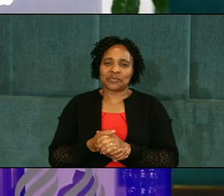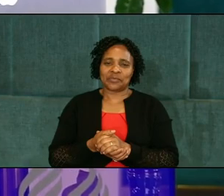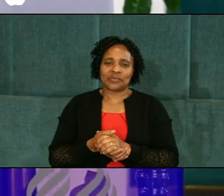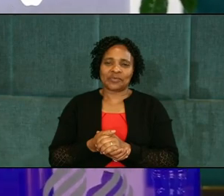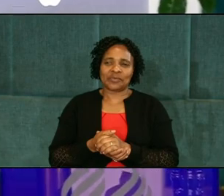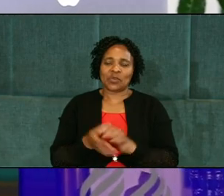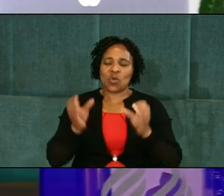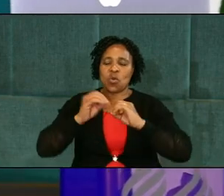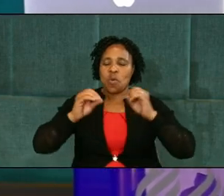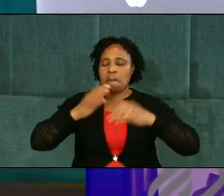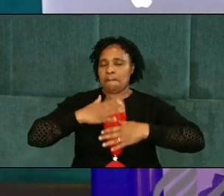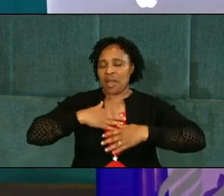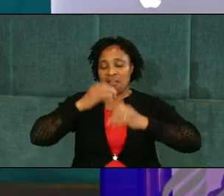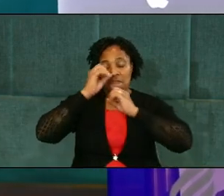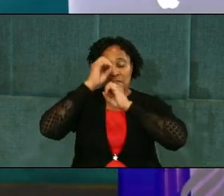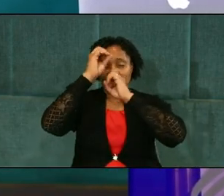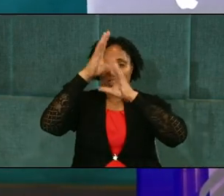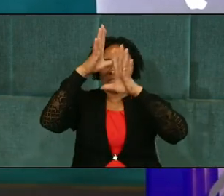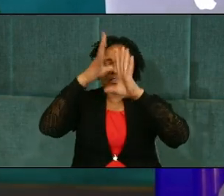Oh, my Father,